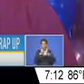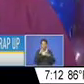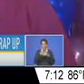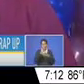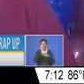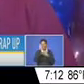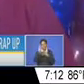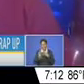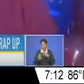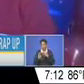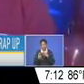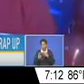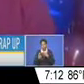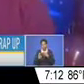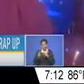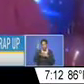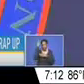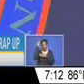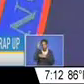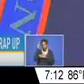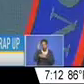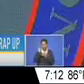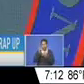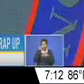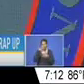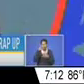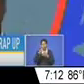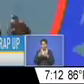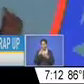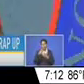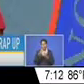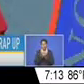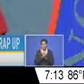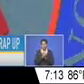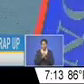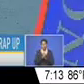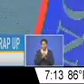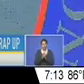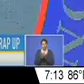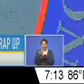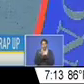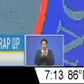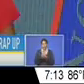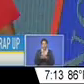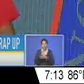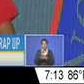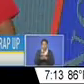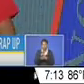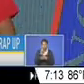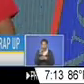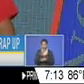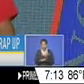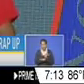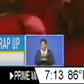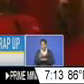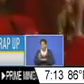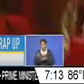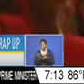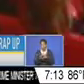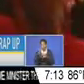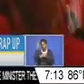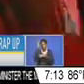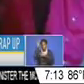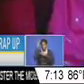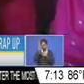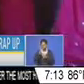Minister will put the final nail in the roof. On Friday, as promised, several speakers hitting the stage, including the nation's chief, the